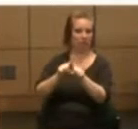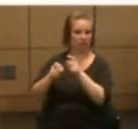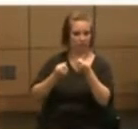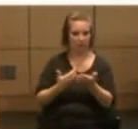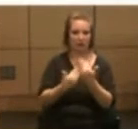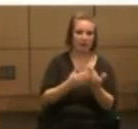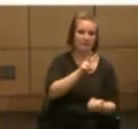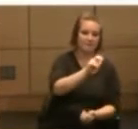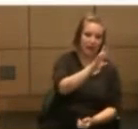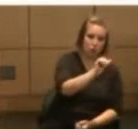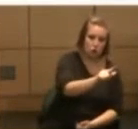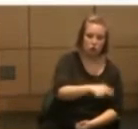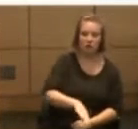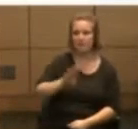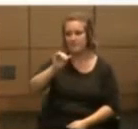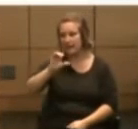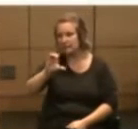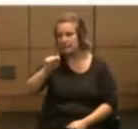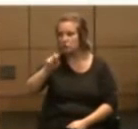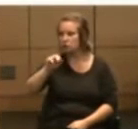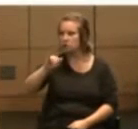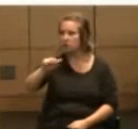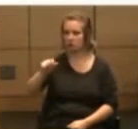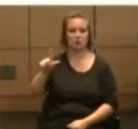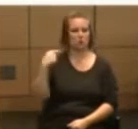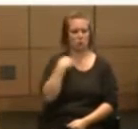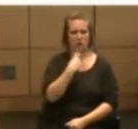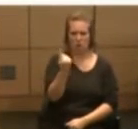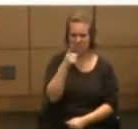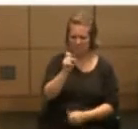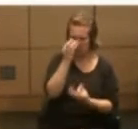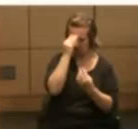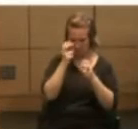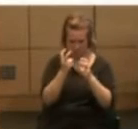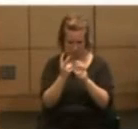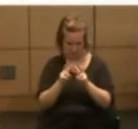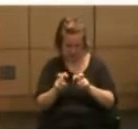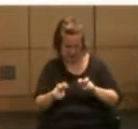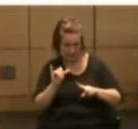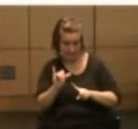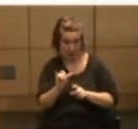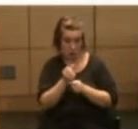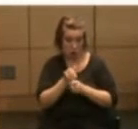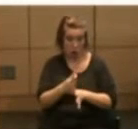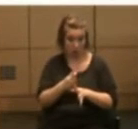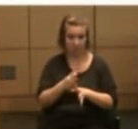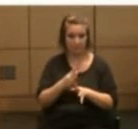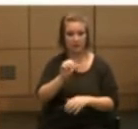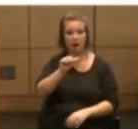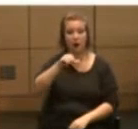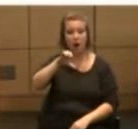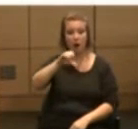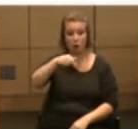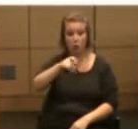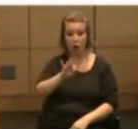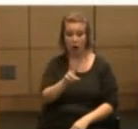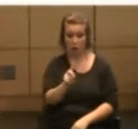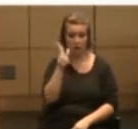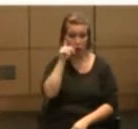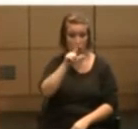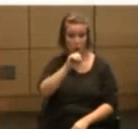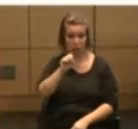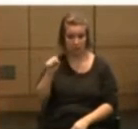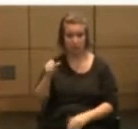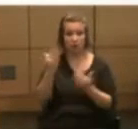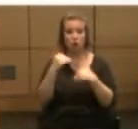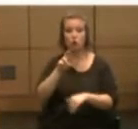or bacterial. And so we always have to think in our head, is this a possible cause of an acquired hearing loss? Ramsay-Hunt syndrome